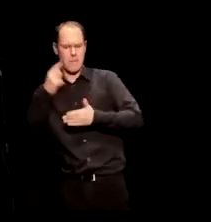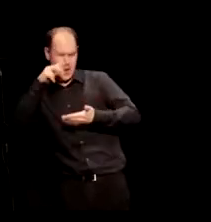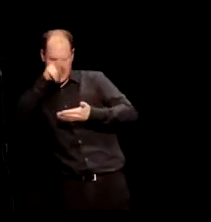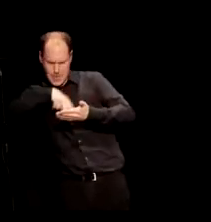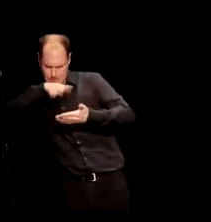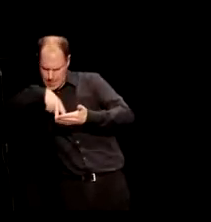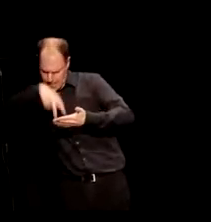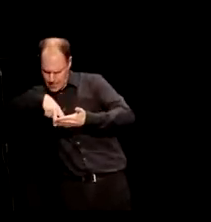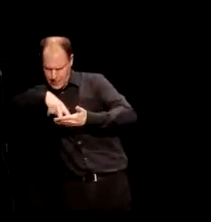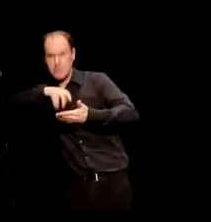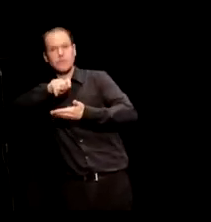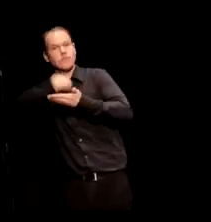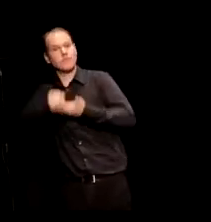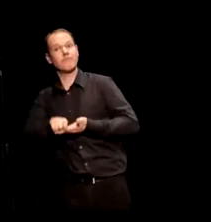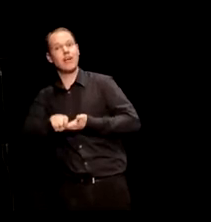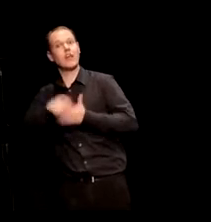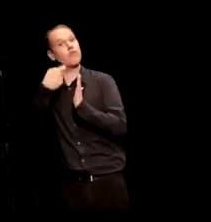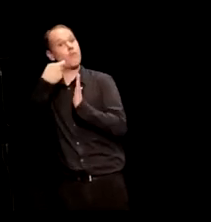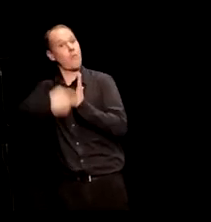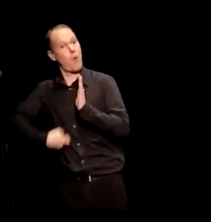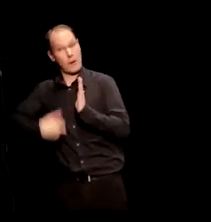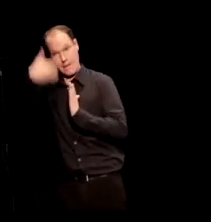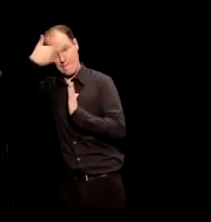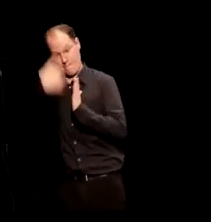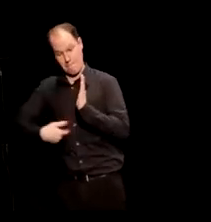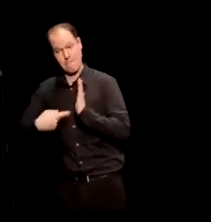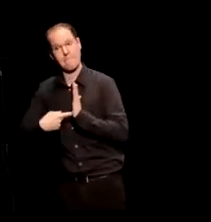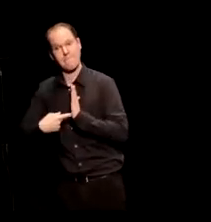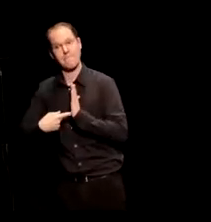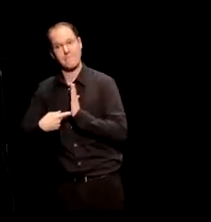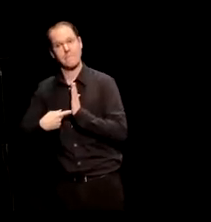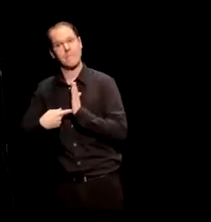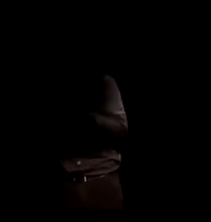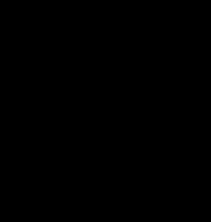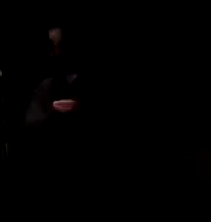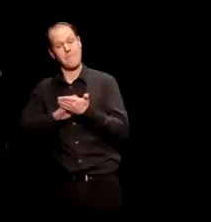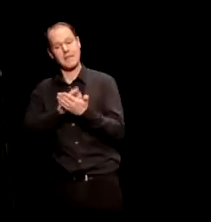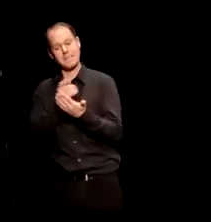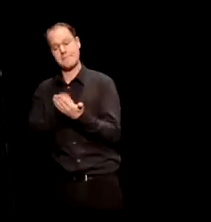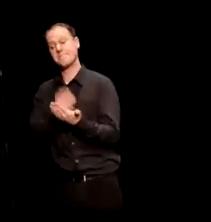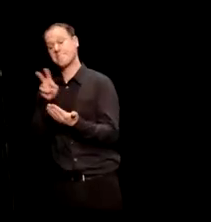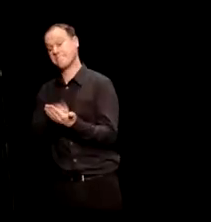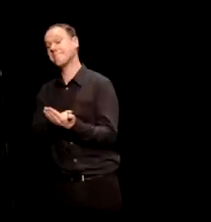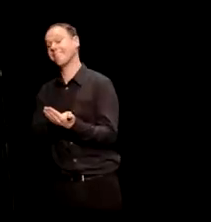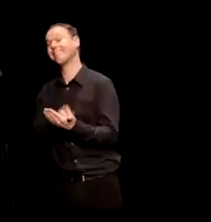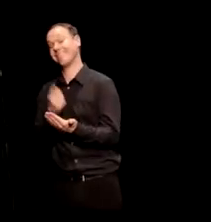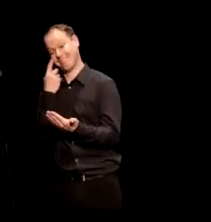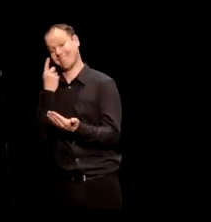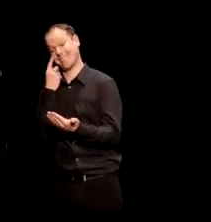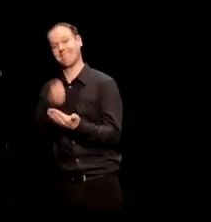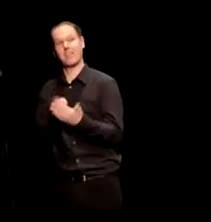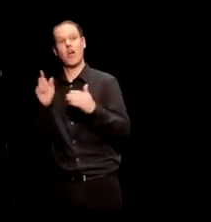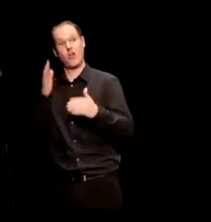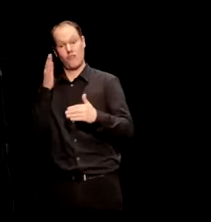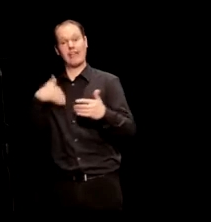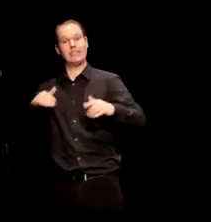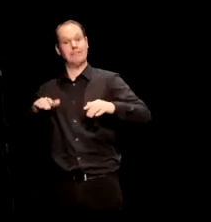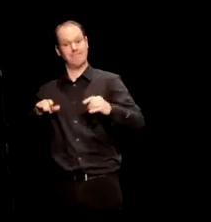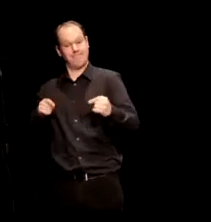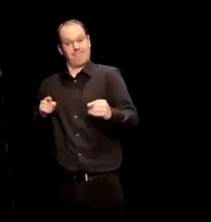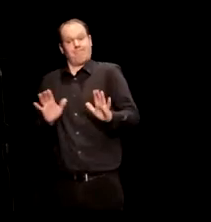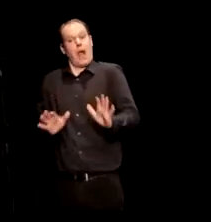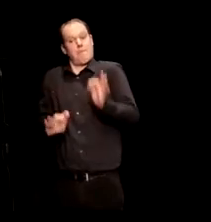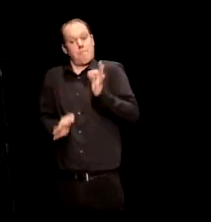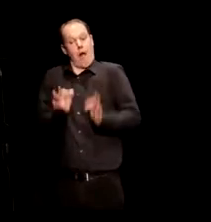the language and some of the ways in which these plays are censored is itself very reflective of the racial and gender politics of the moment